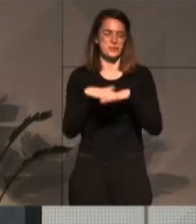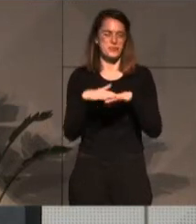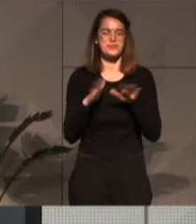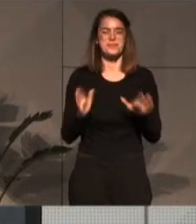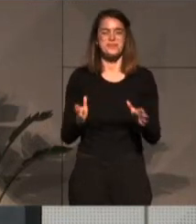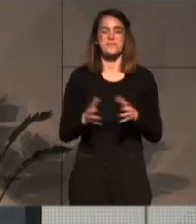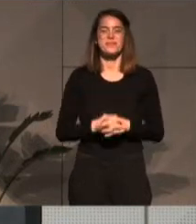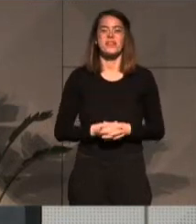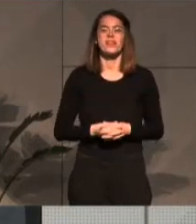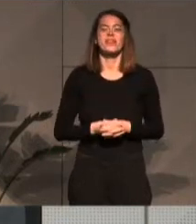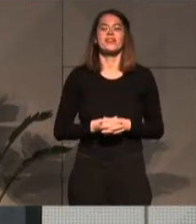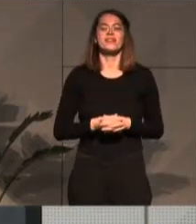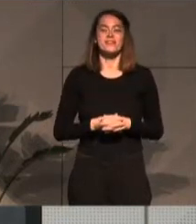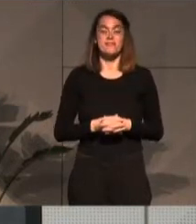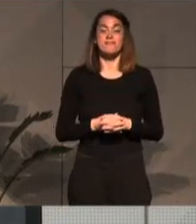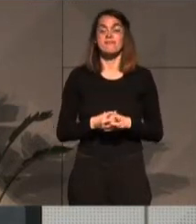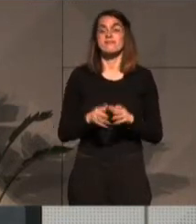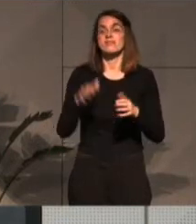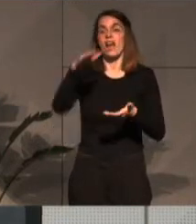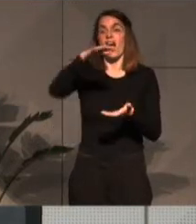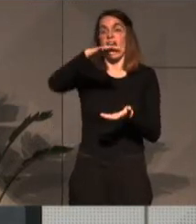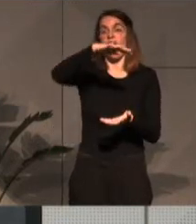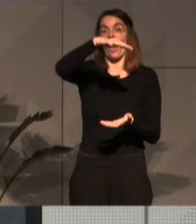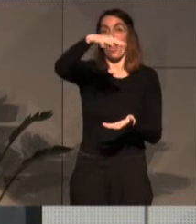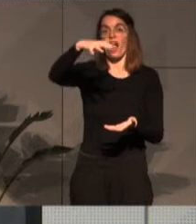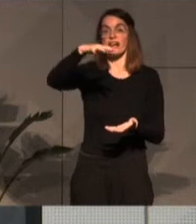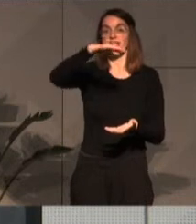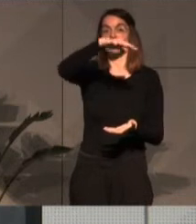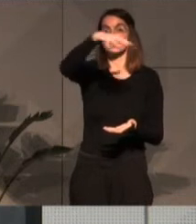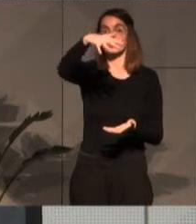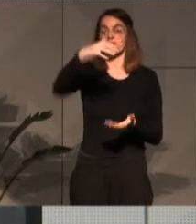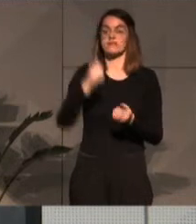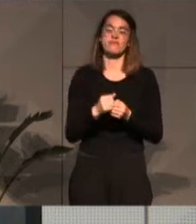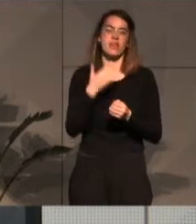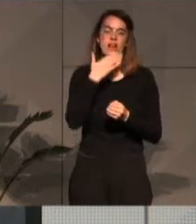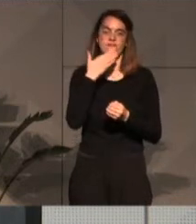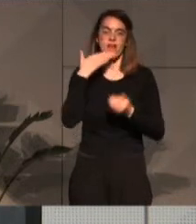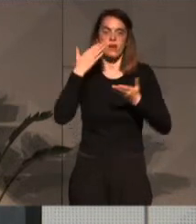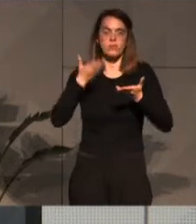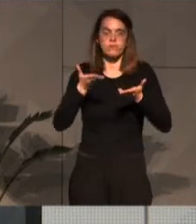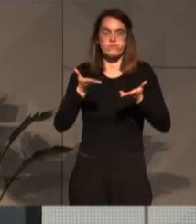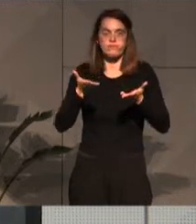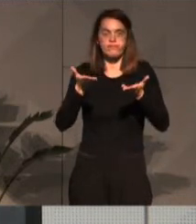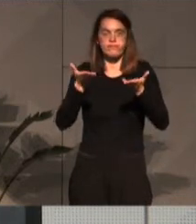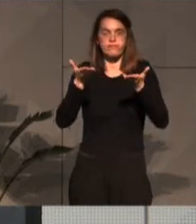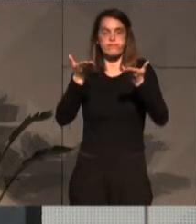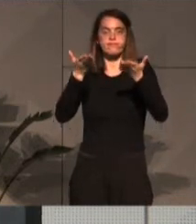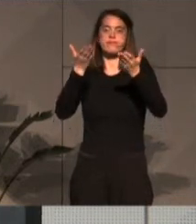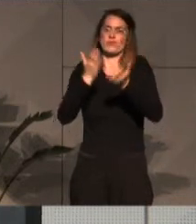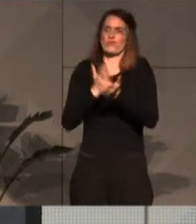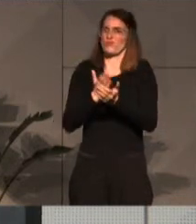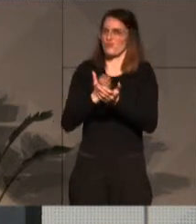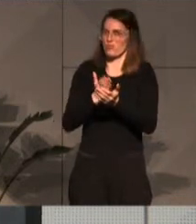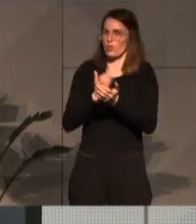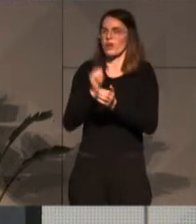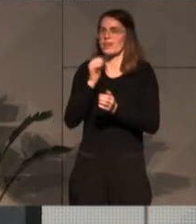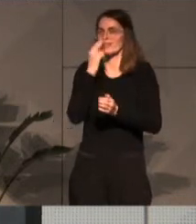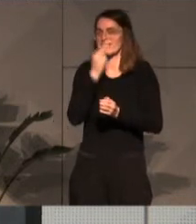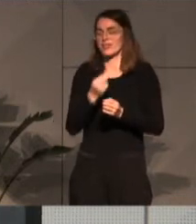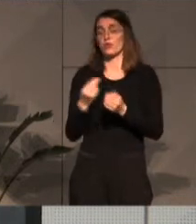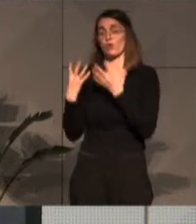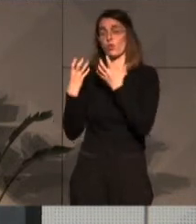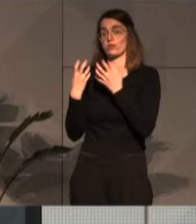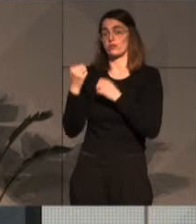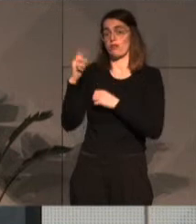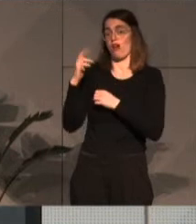And warming in the Arctic already today is clearly to be seen. Since the